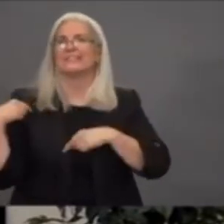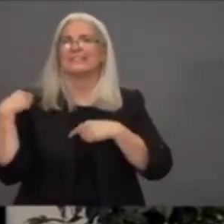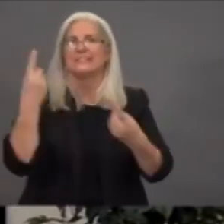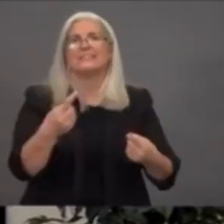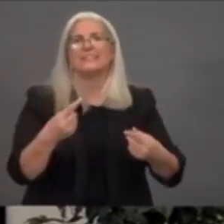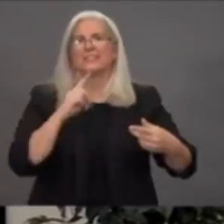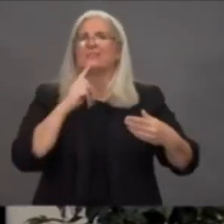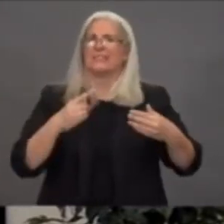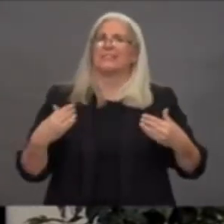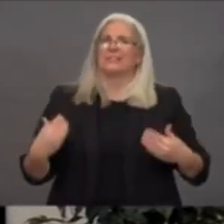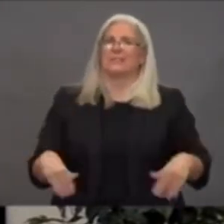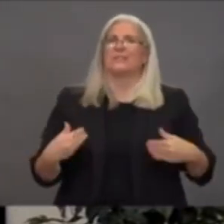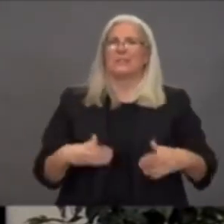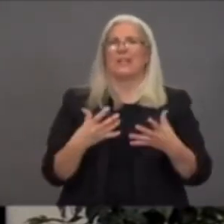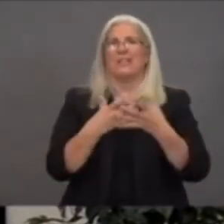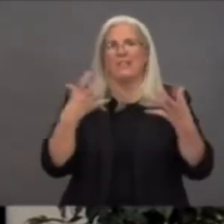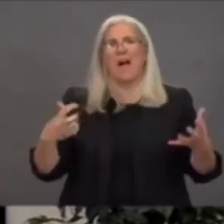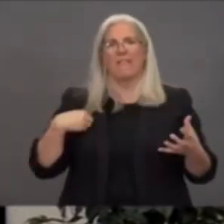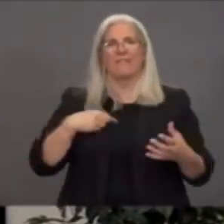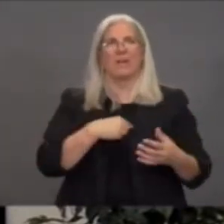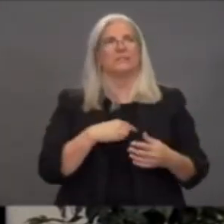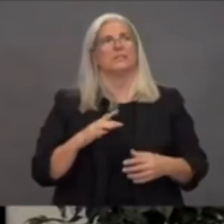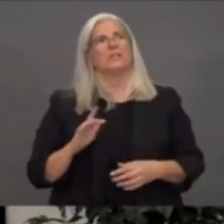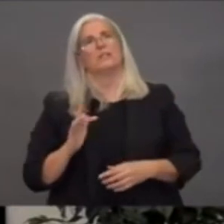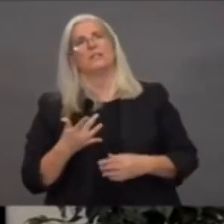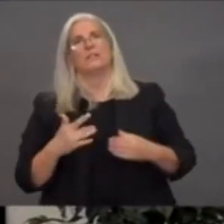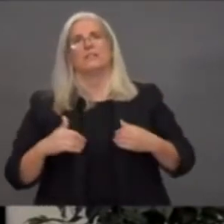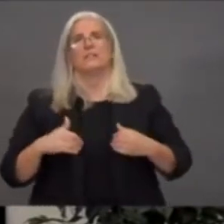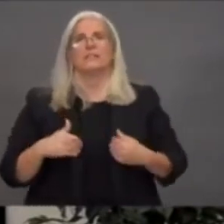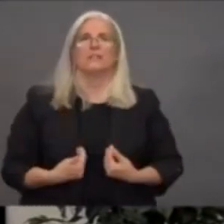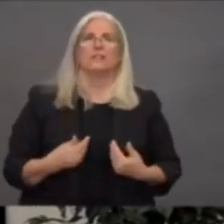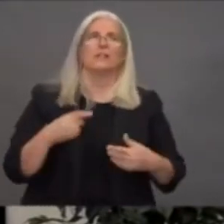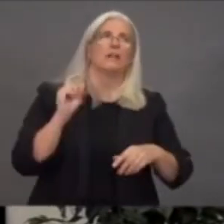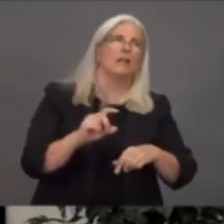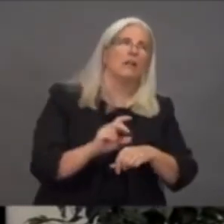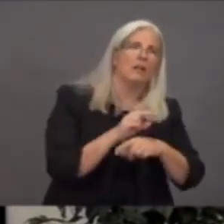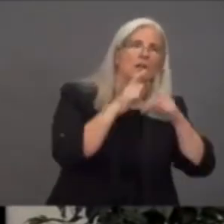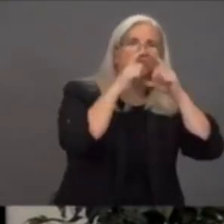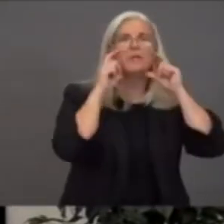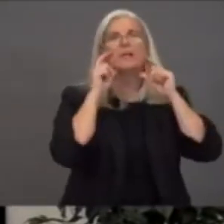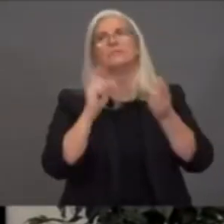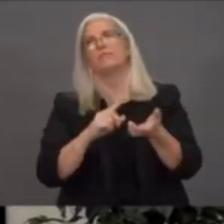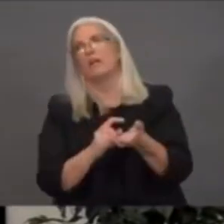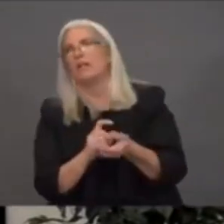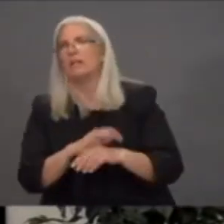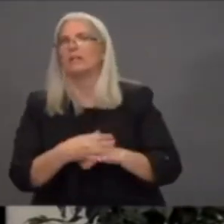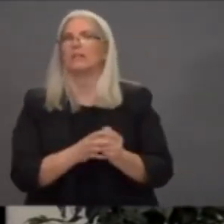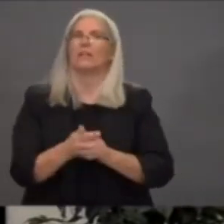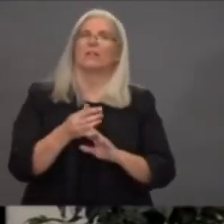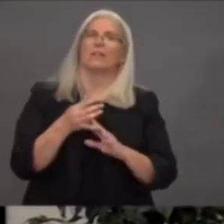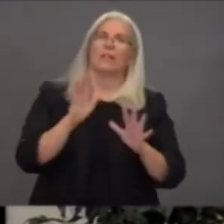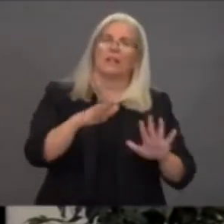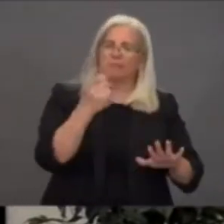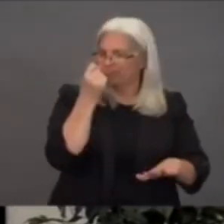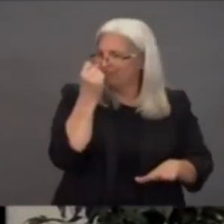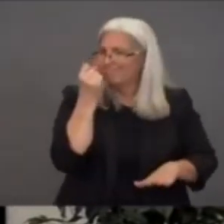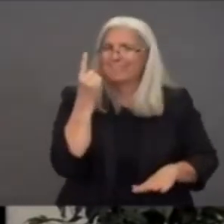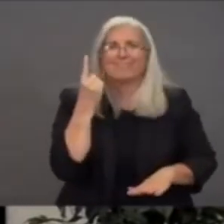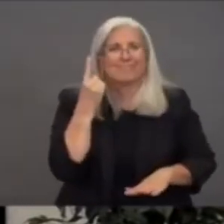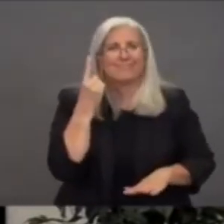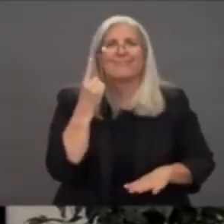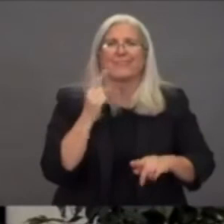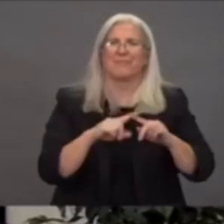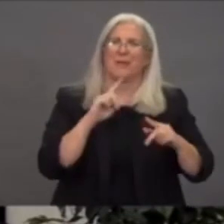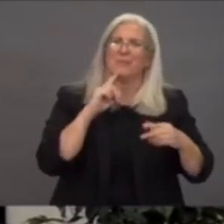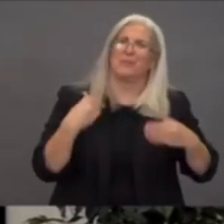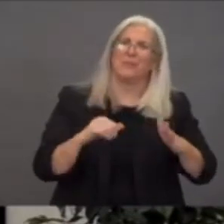can get, you know, a lot of us are kind of tired of doing these things, and that's totally understandable. But it's